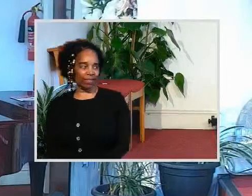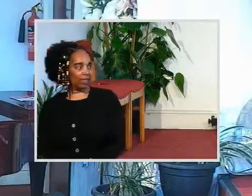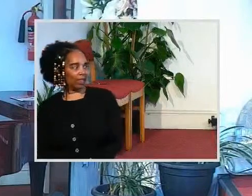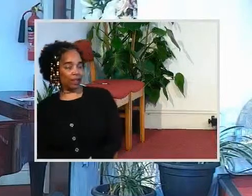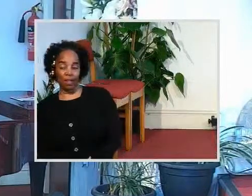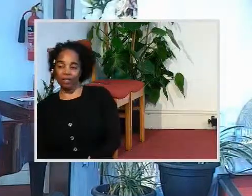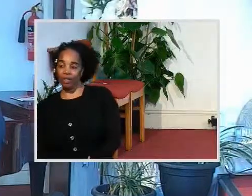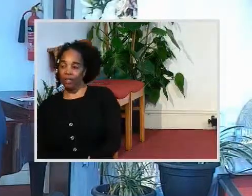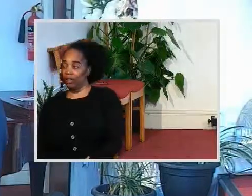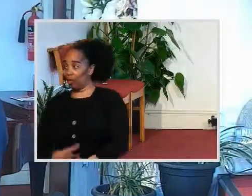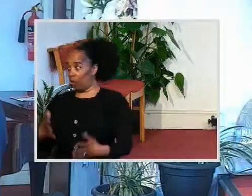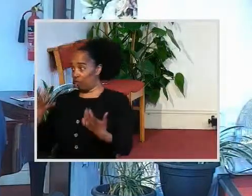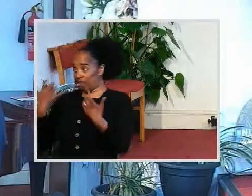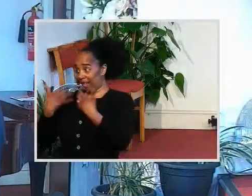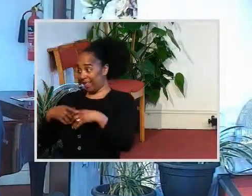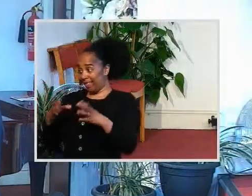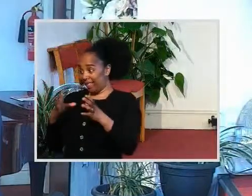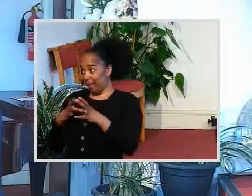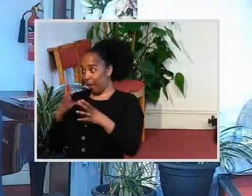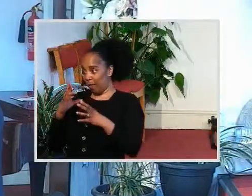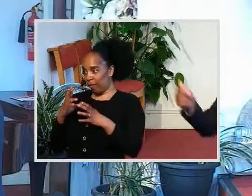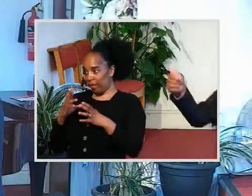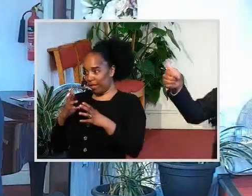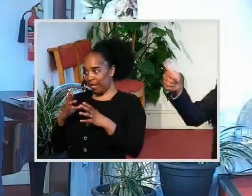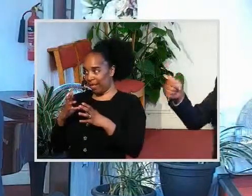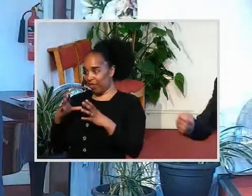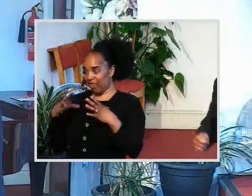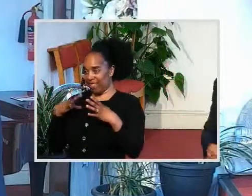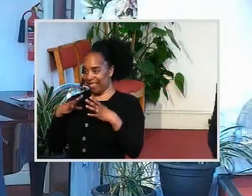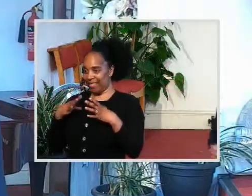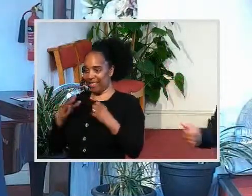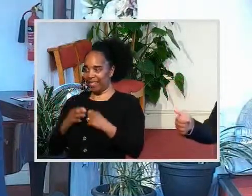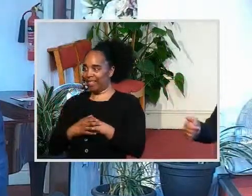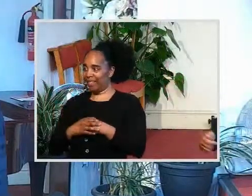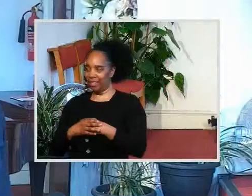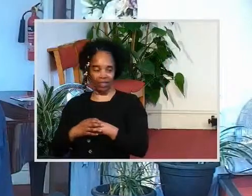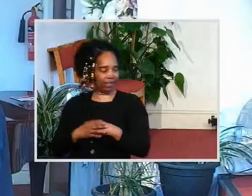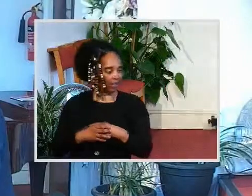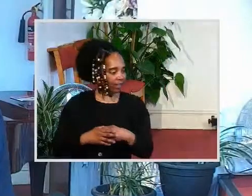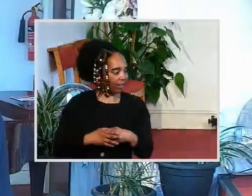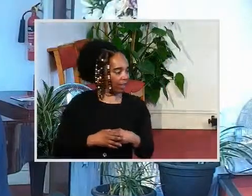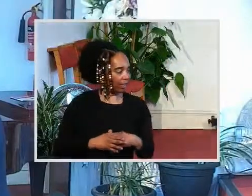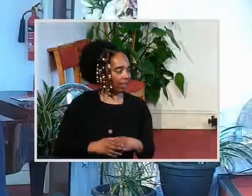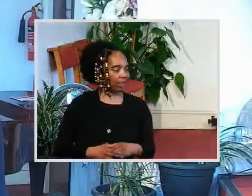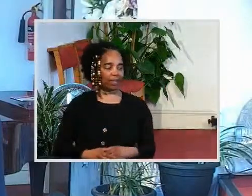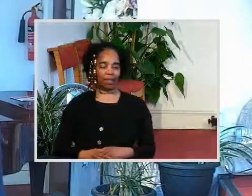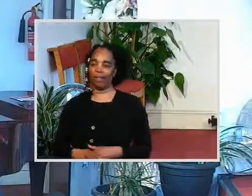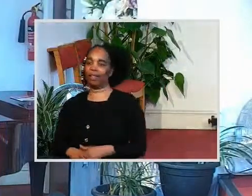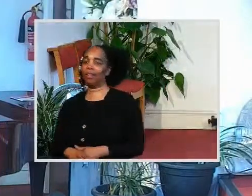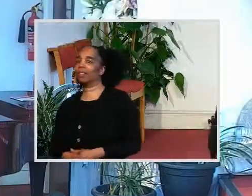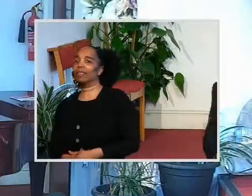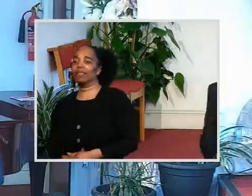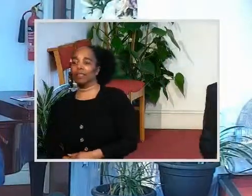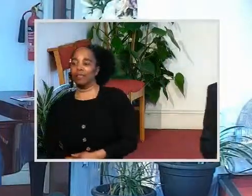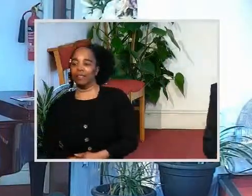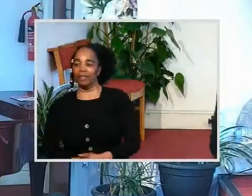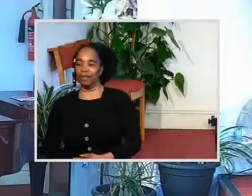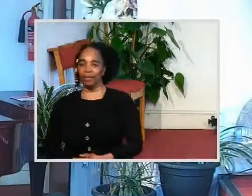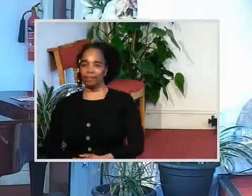Now, hopefully the tech team has got the slides loaded. Yeah, okay. Clicks. Yeah, brilliant. Cheers.